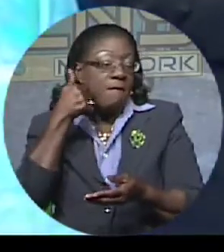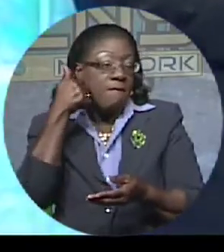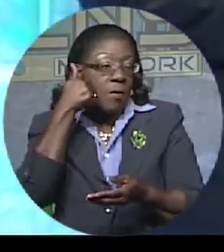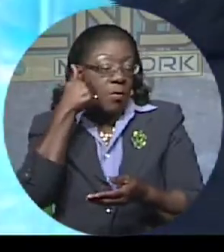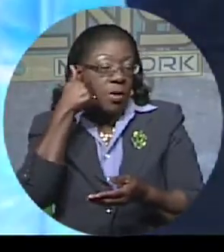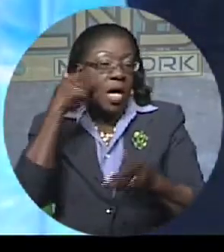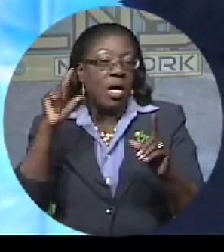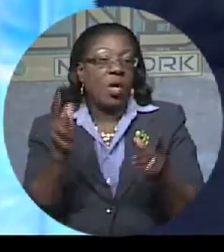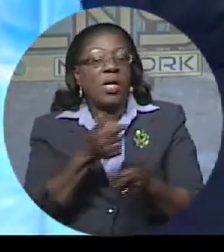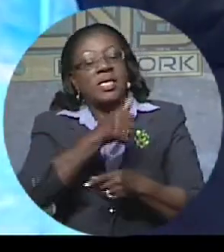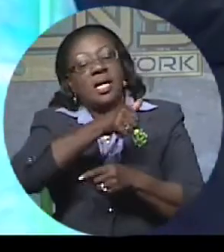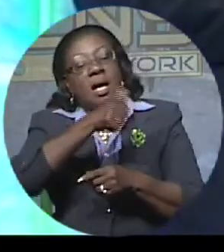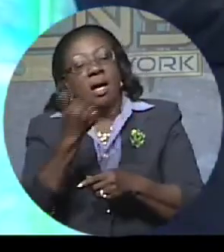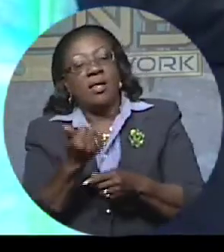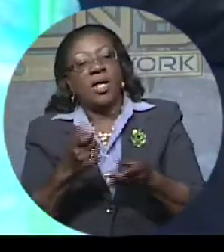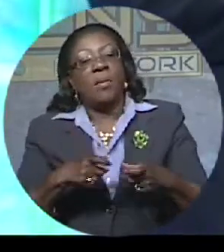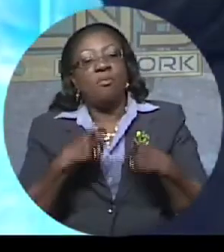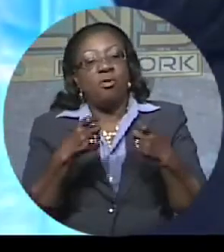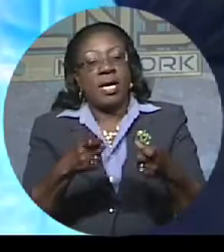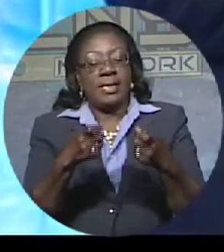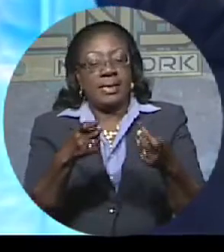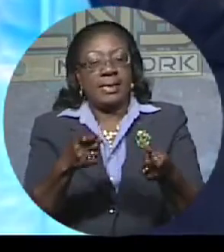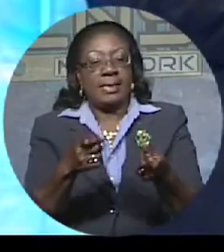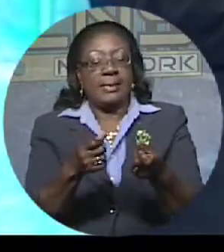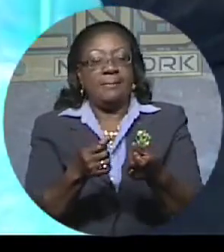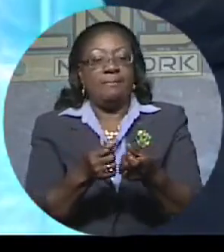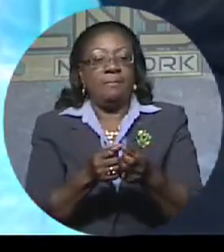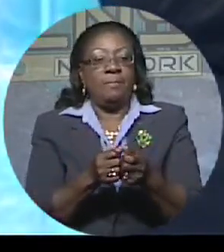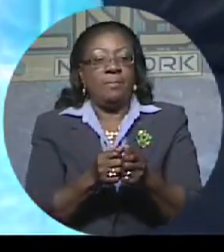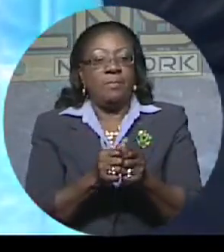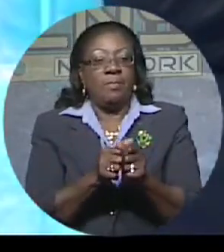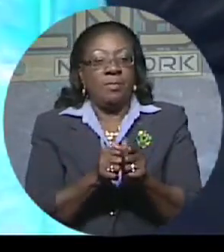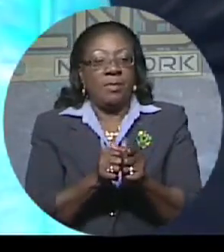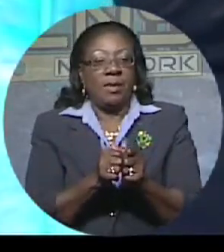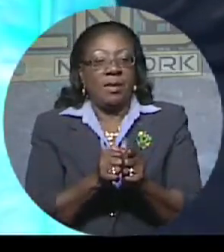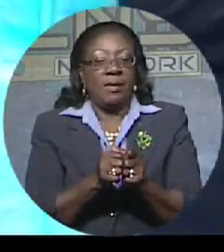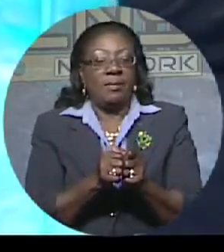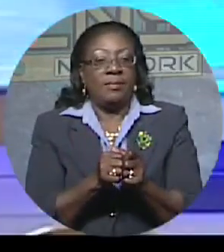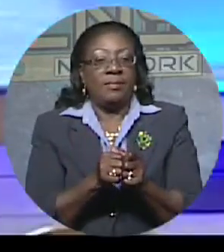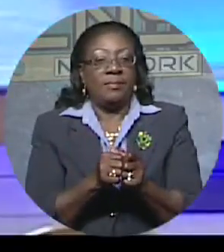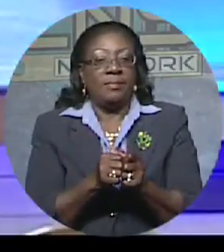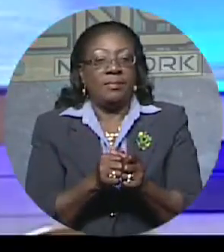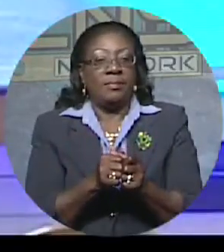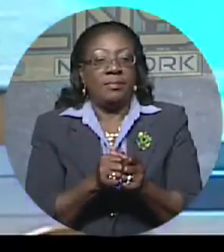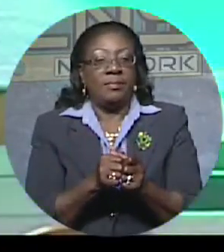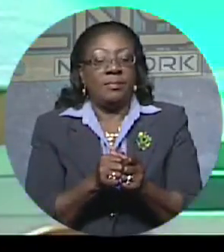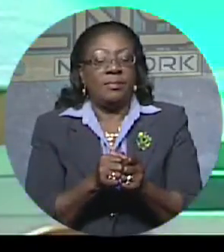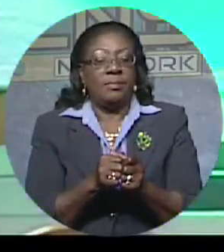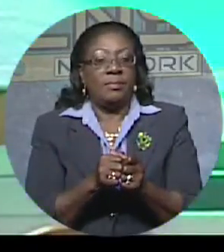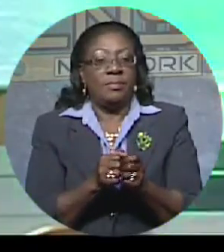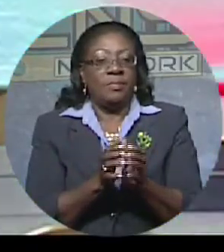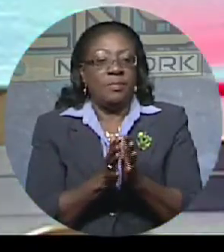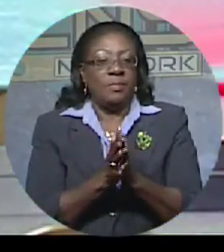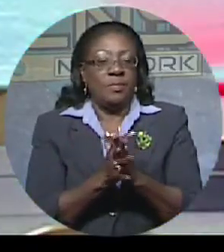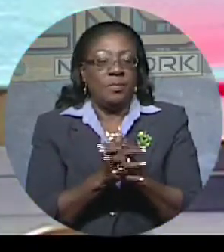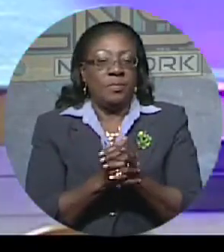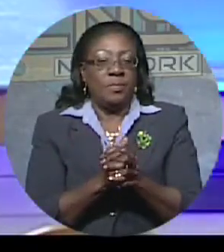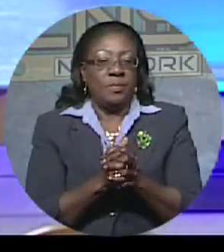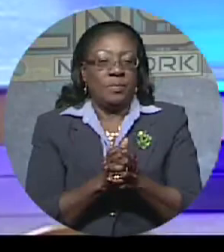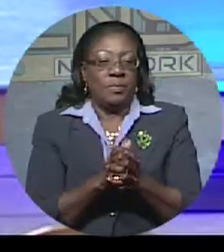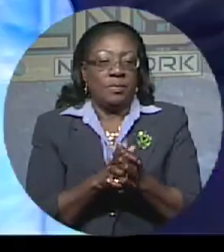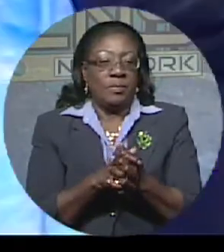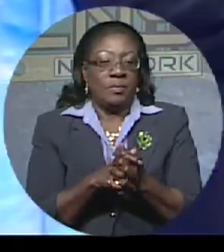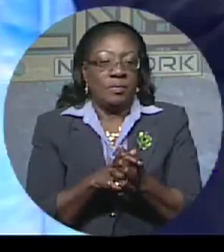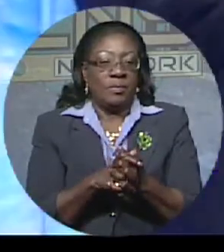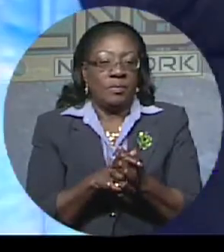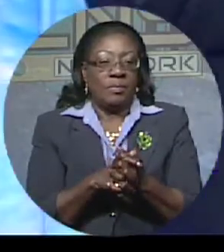lots of other prizes, and we're also going to have a chance to see who will be crowned the next BTC Star Makers. And what are some of the, I guess, the prizes the new stars